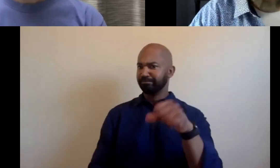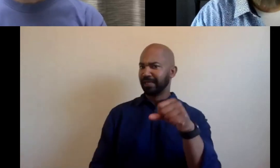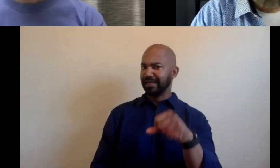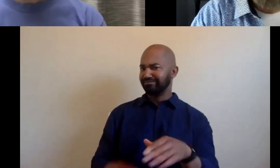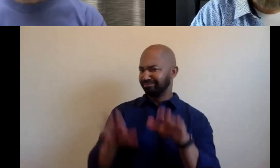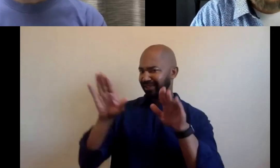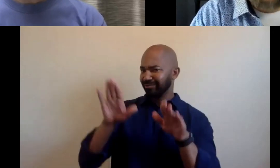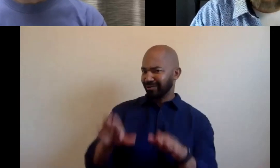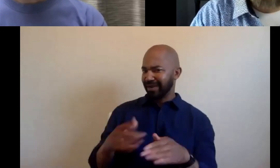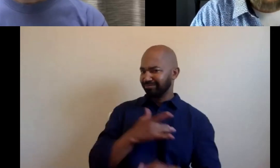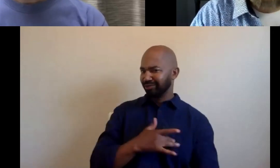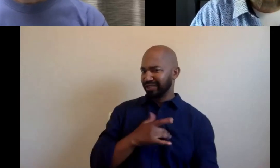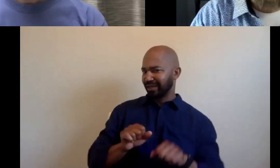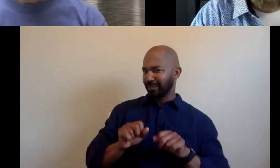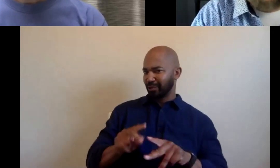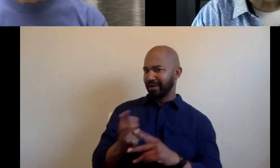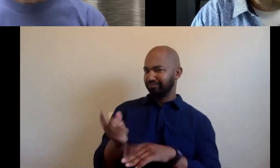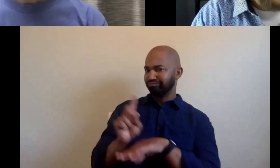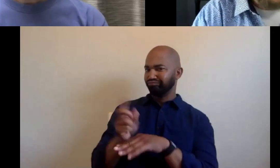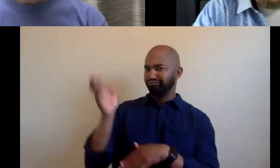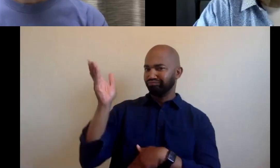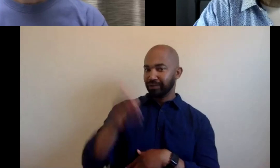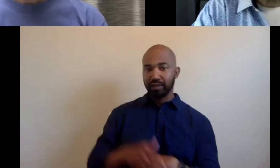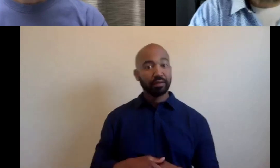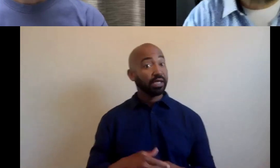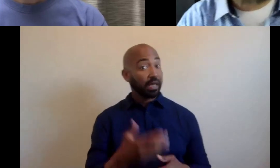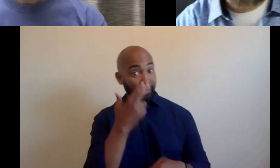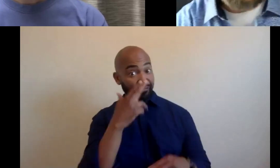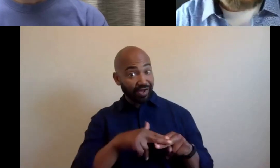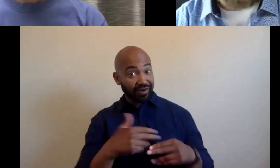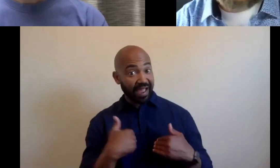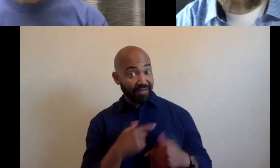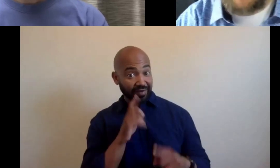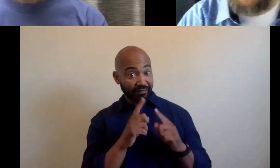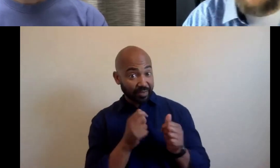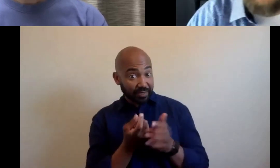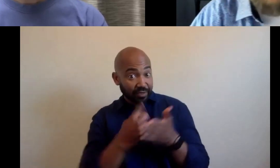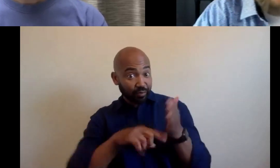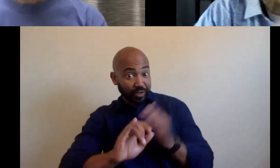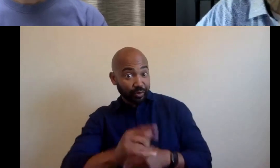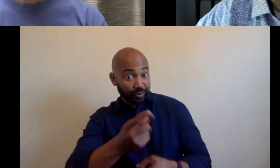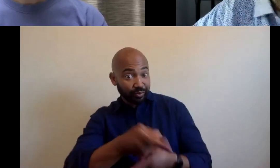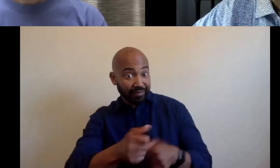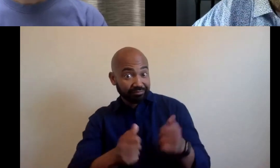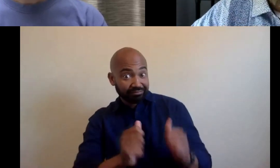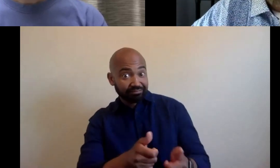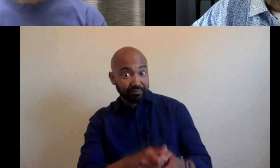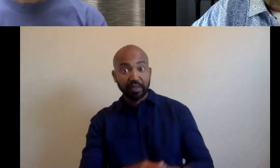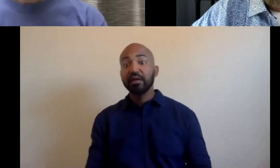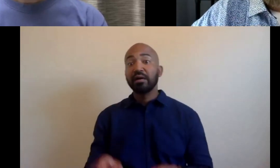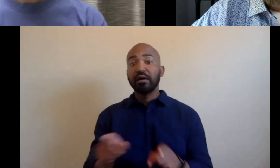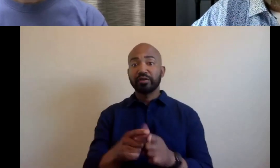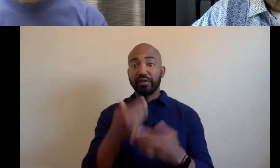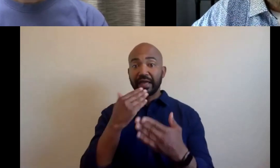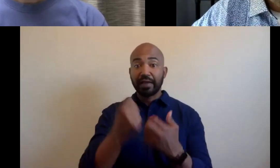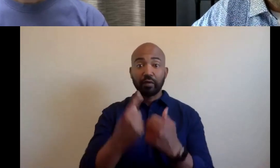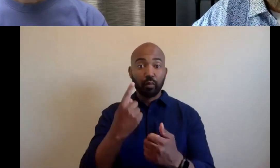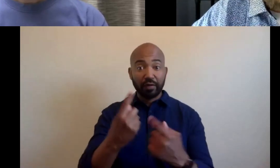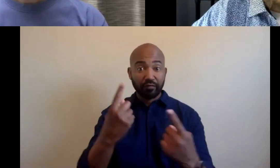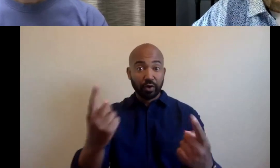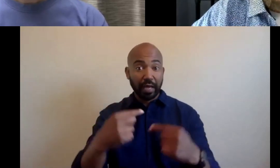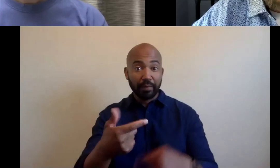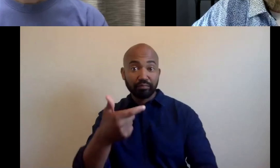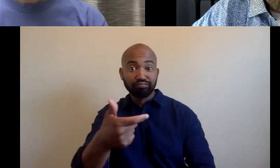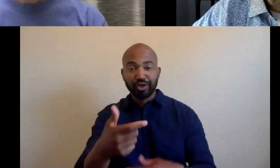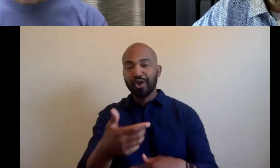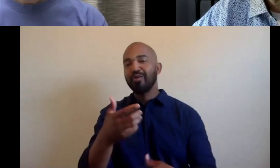I appreciate it. It'll be really fun to have that conversation as well next week. And thank everybody for being here tonight and spending your